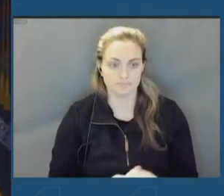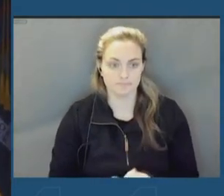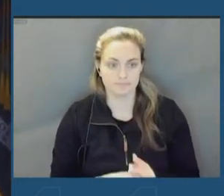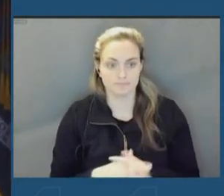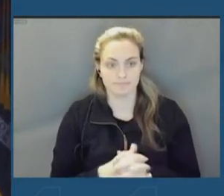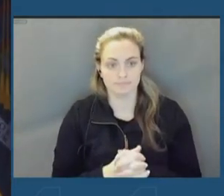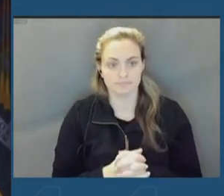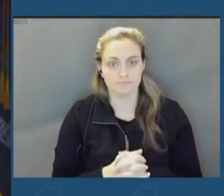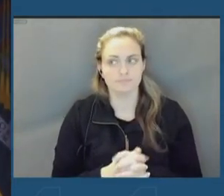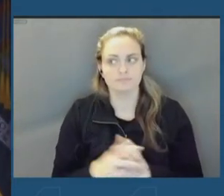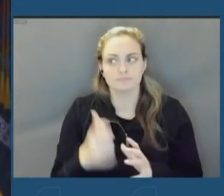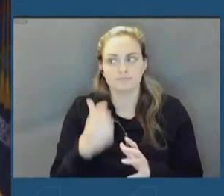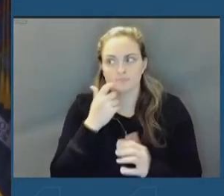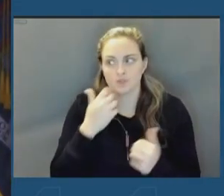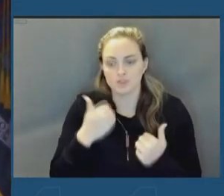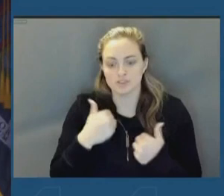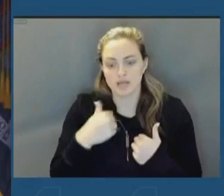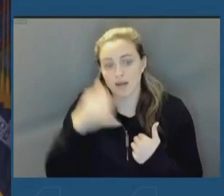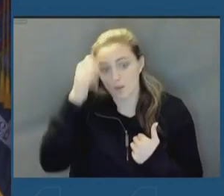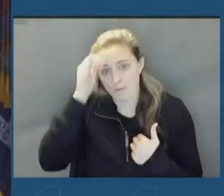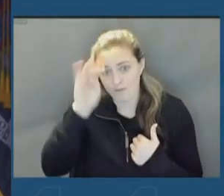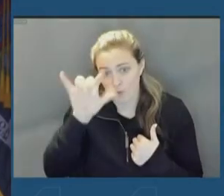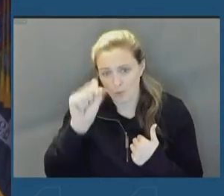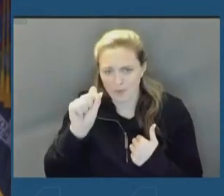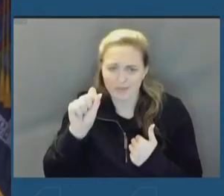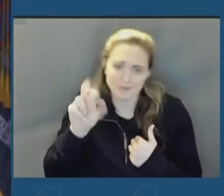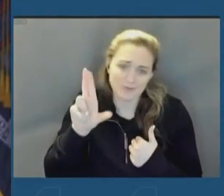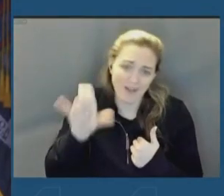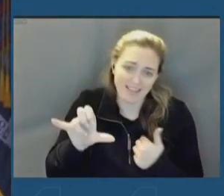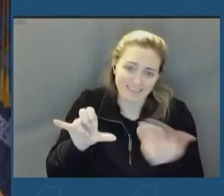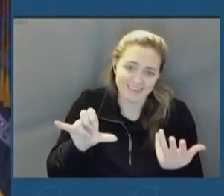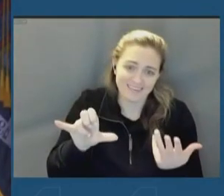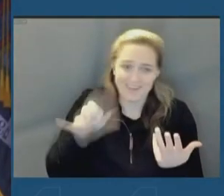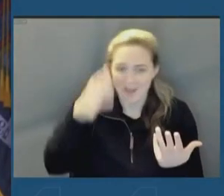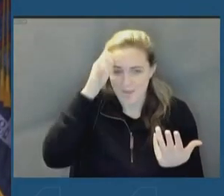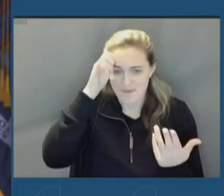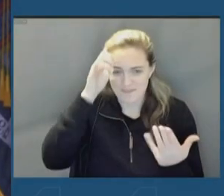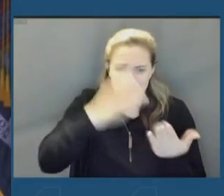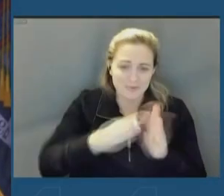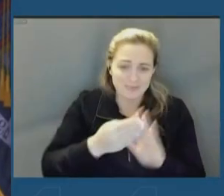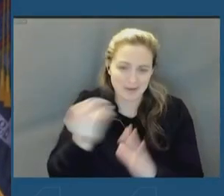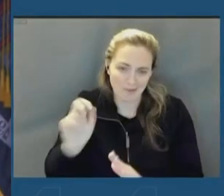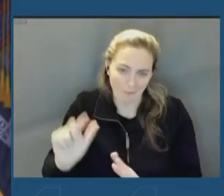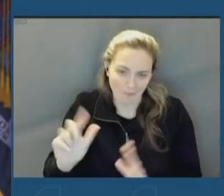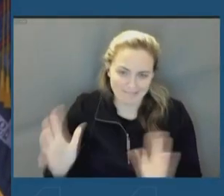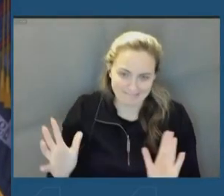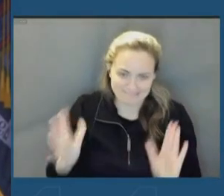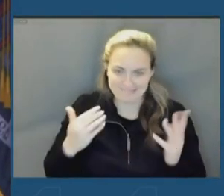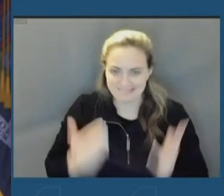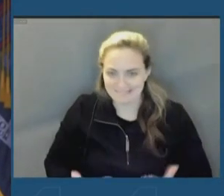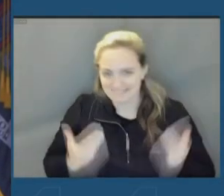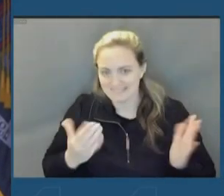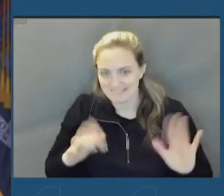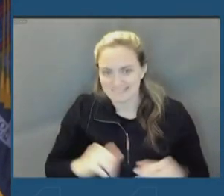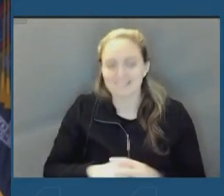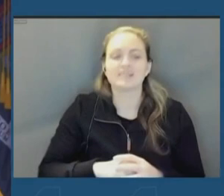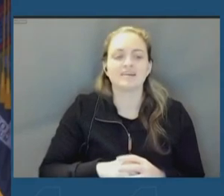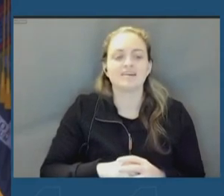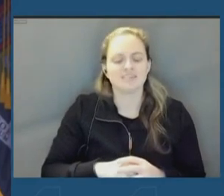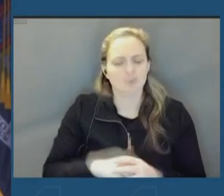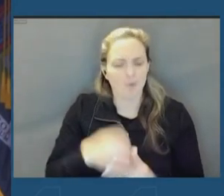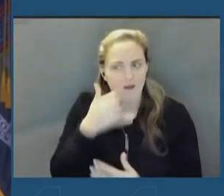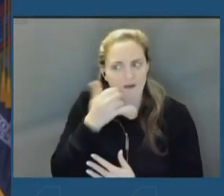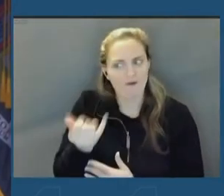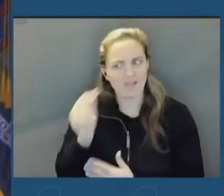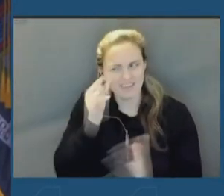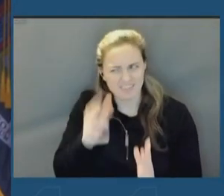We just had a Buffalo Bills rally at Buffalo City Hall. I called the governor and I said, "Governor,